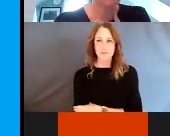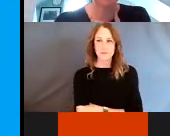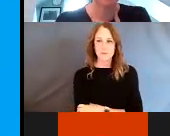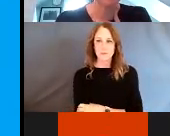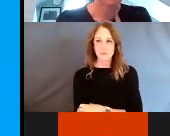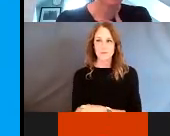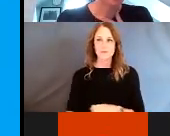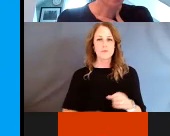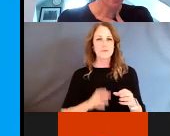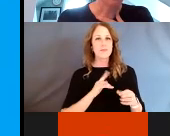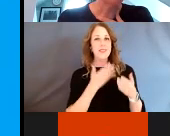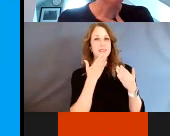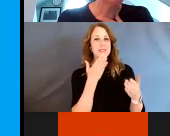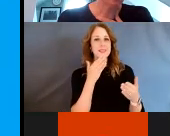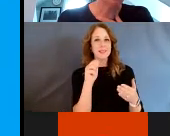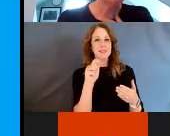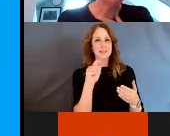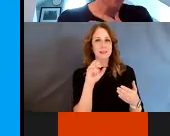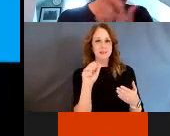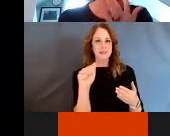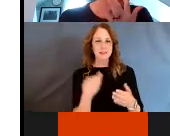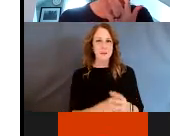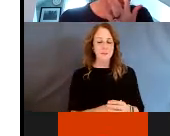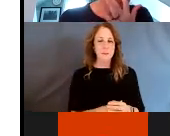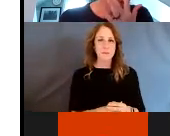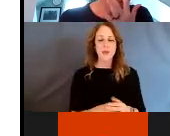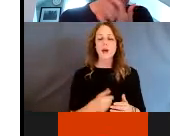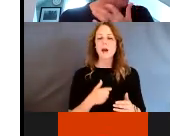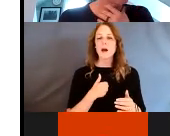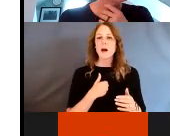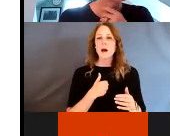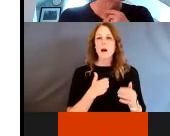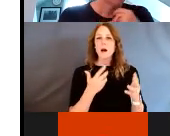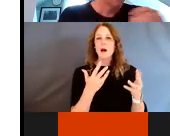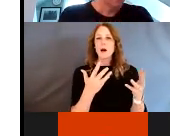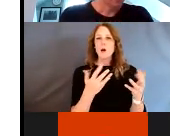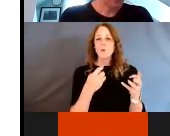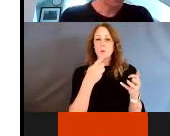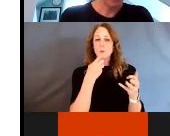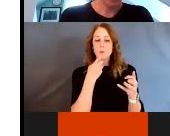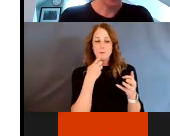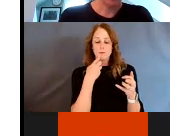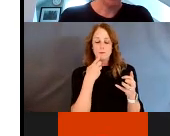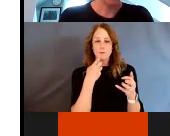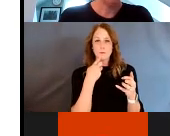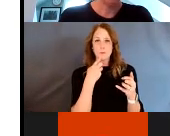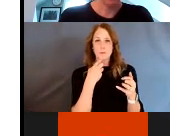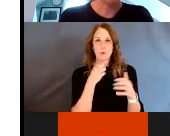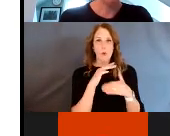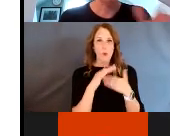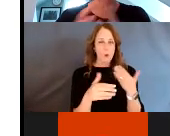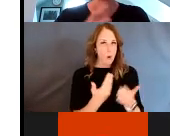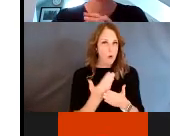Great, thanks, Alyssa. So I would say of all of the presentations that we